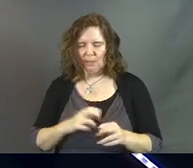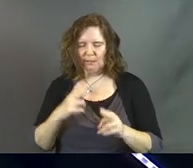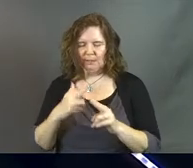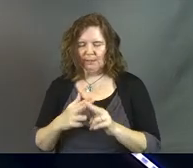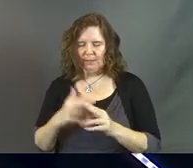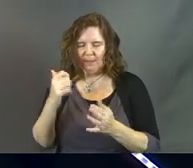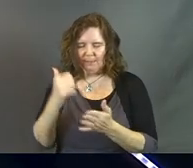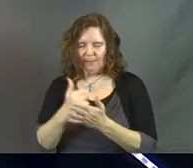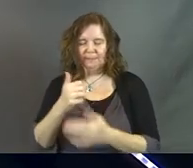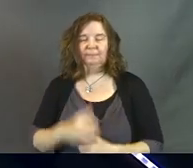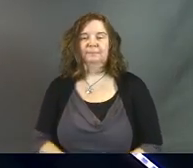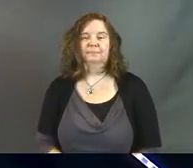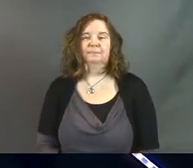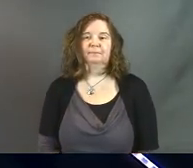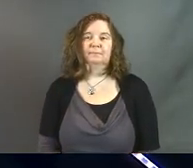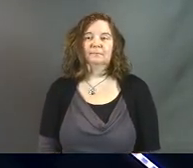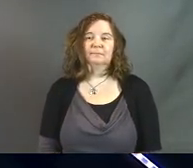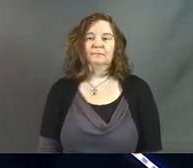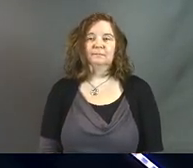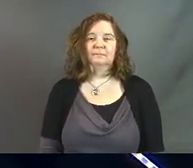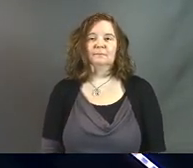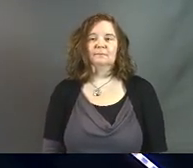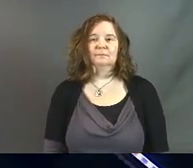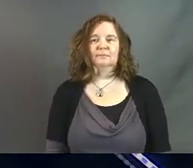name, amen.